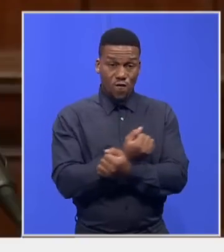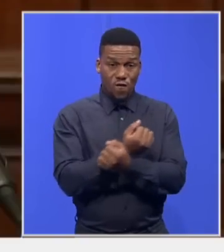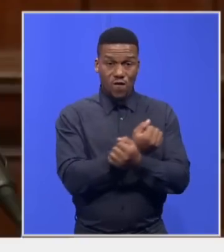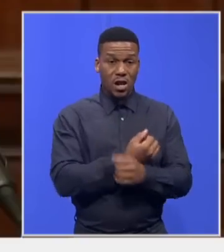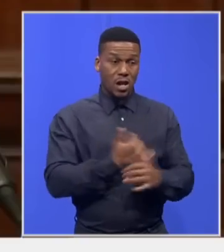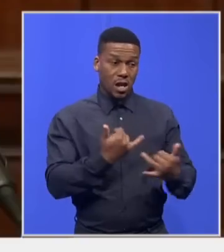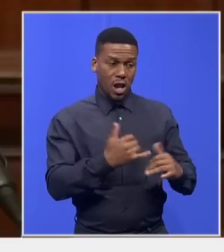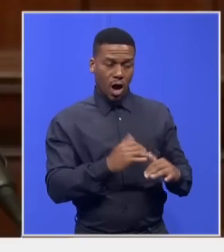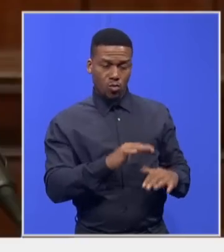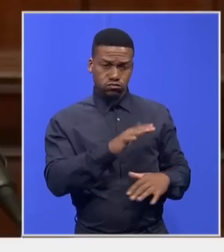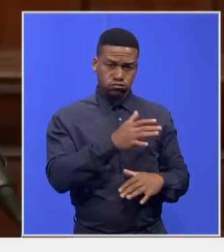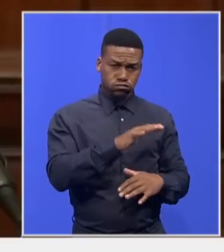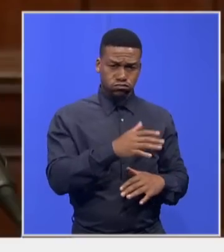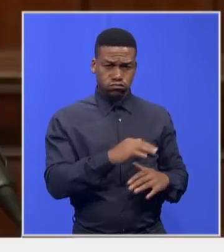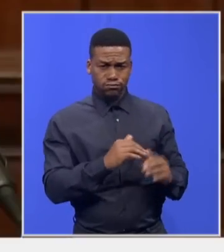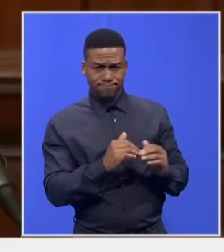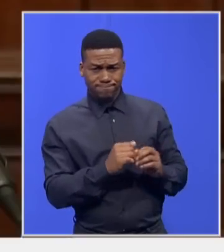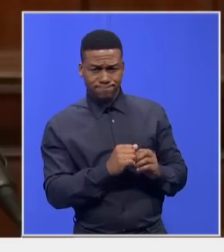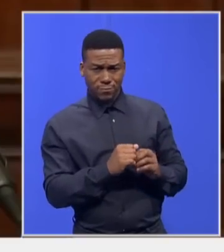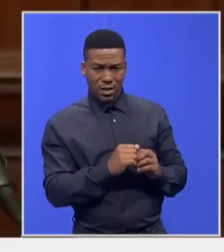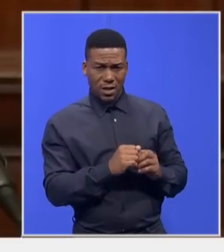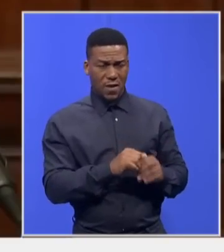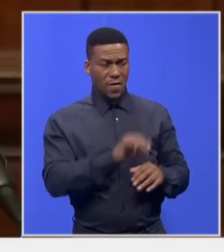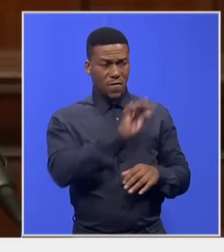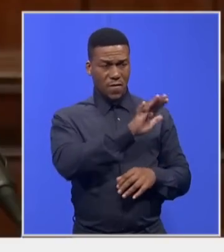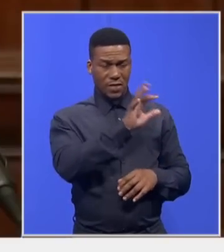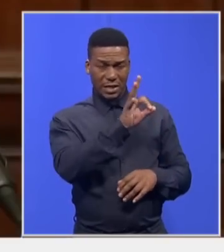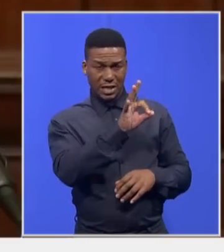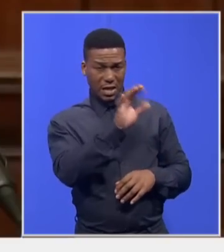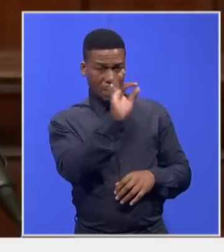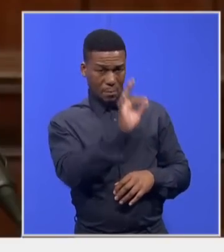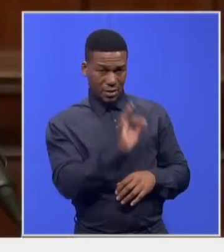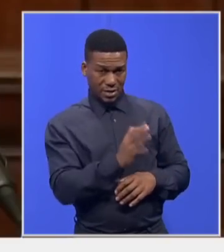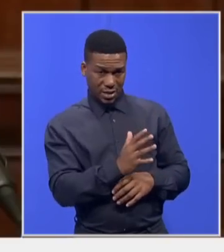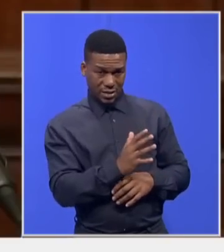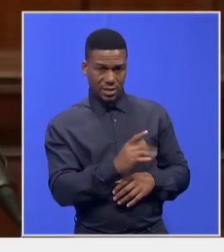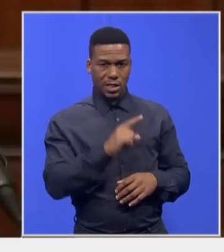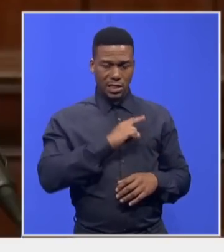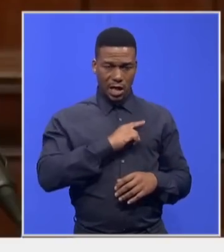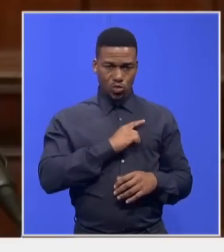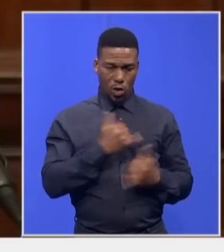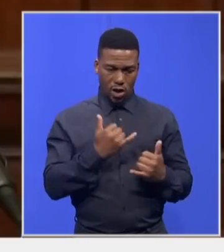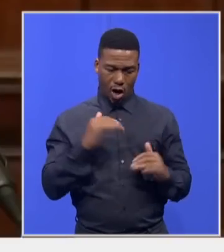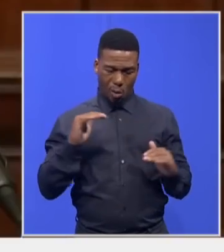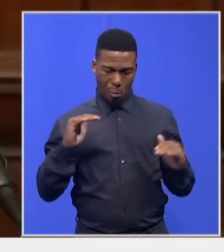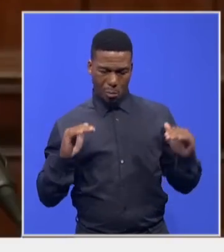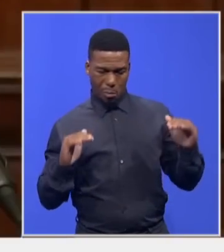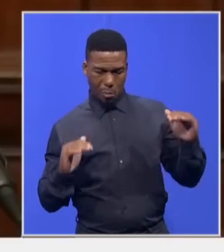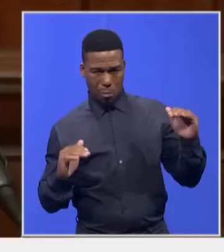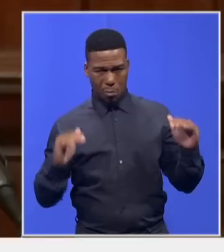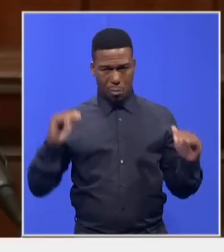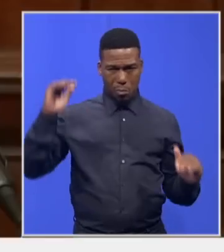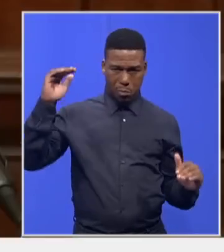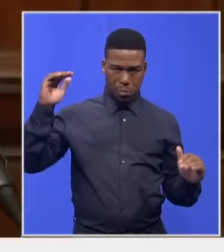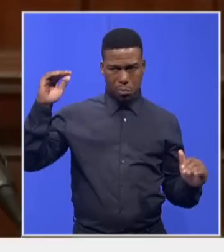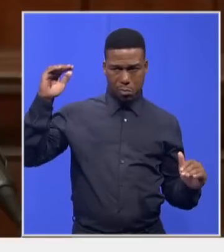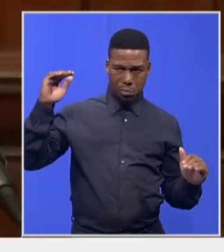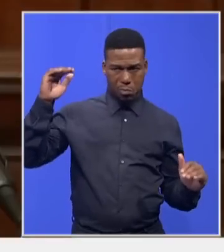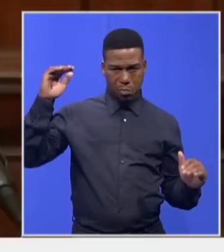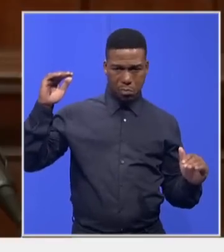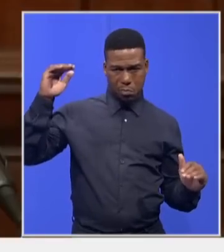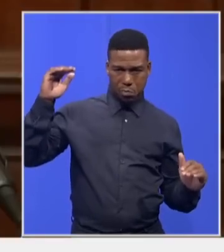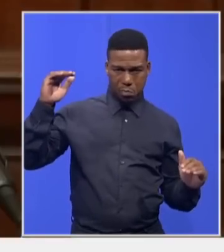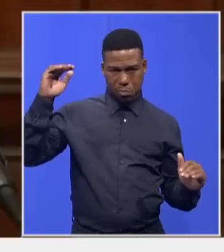average at about 53%, and that explains why there's that gap, if you like, the deficit between